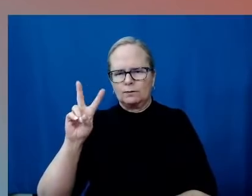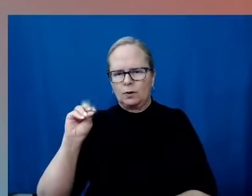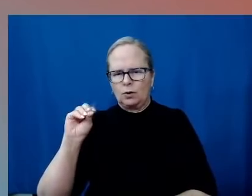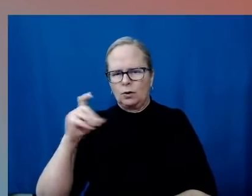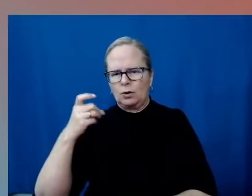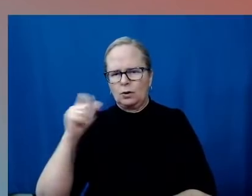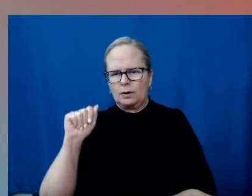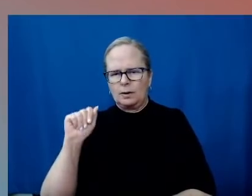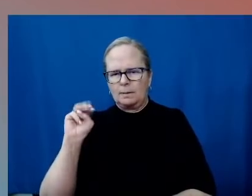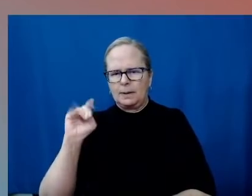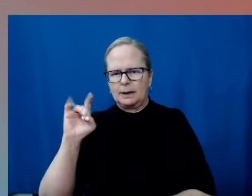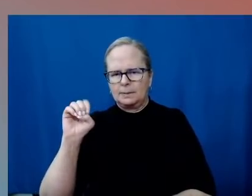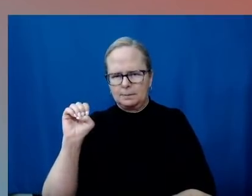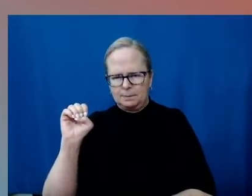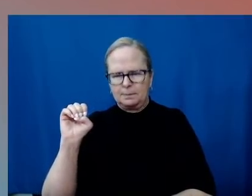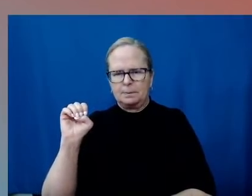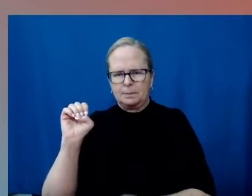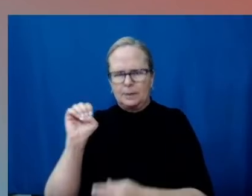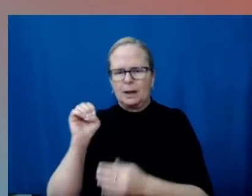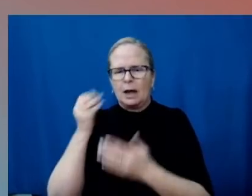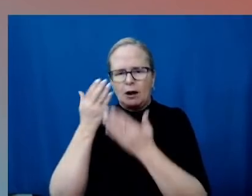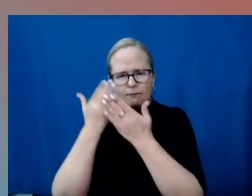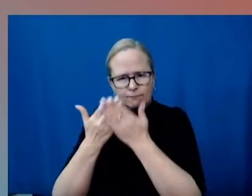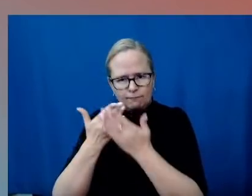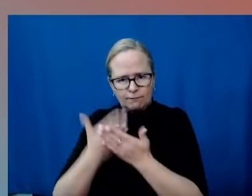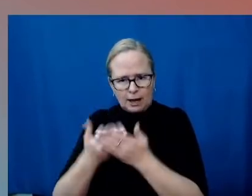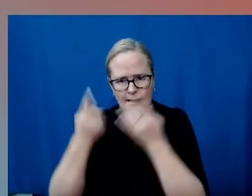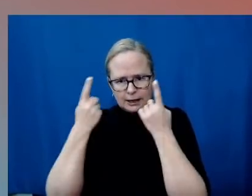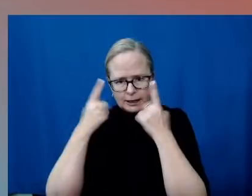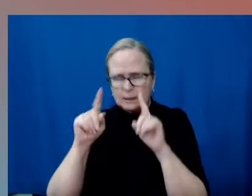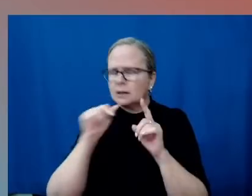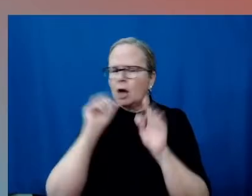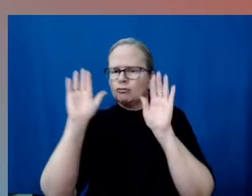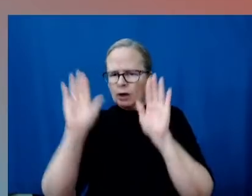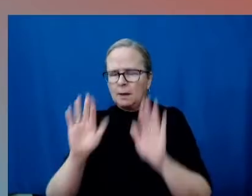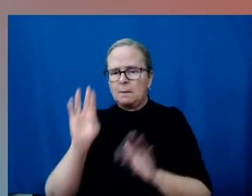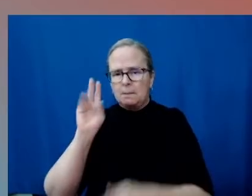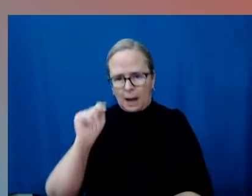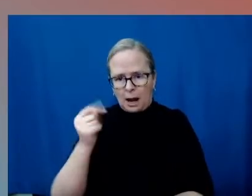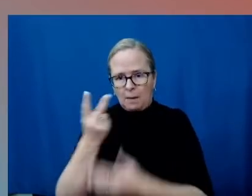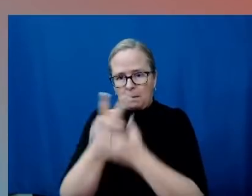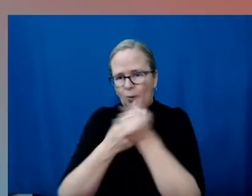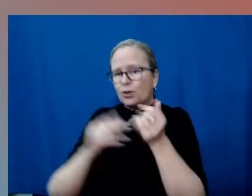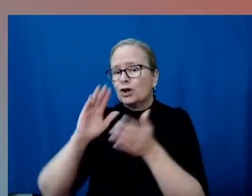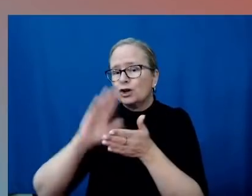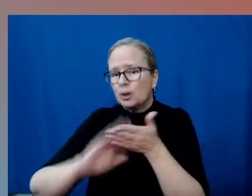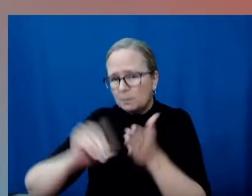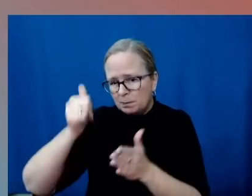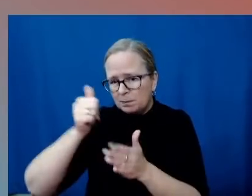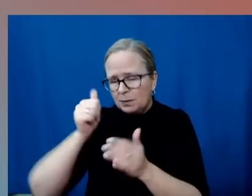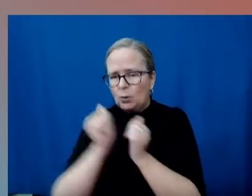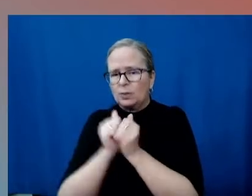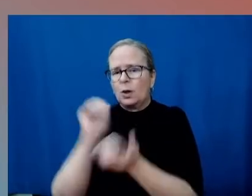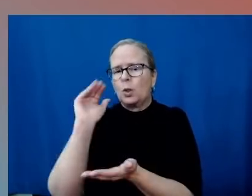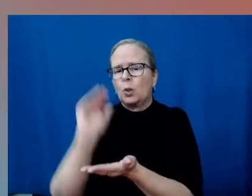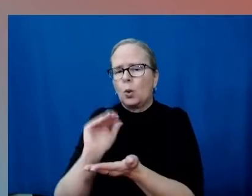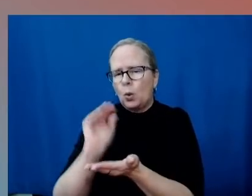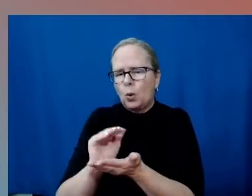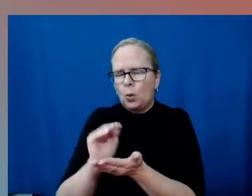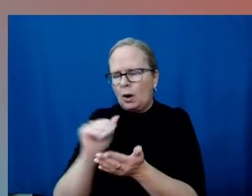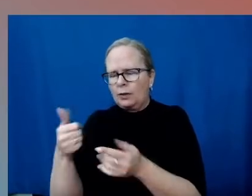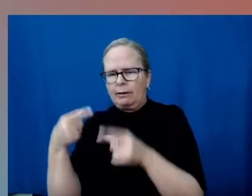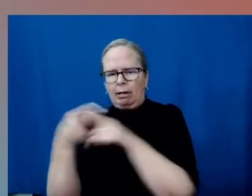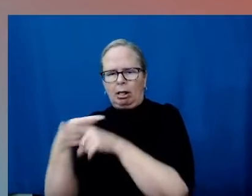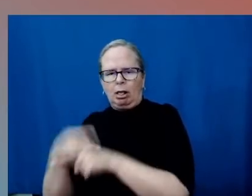evidence for both of those isn't great, but they're relatively cheap with relatively low side effects, and can be given at